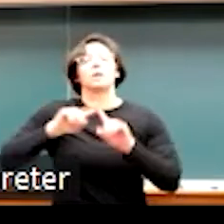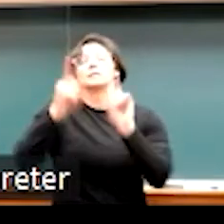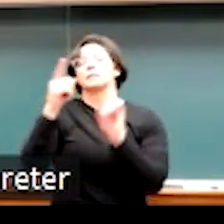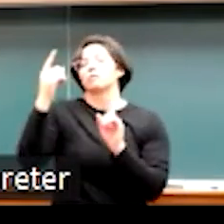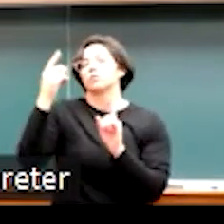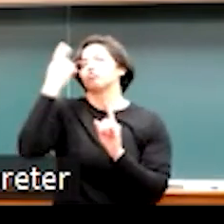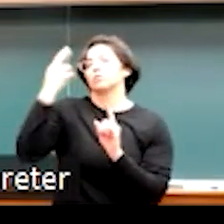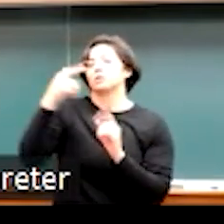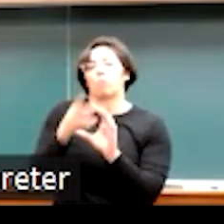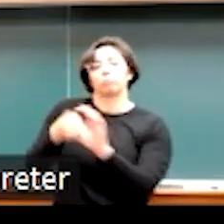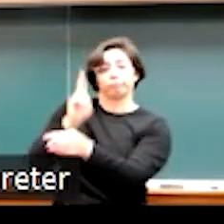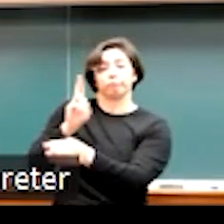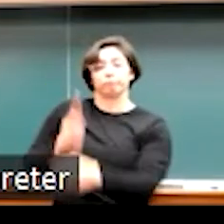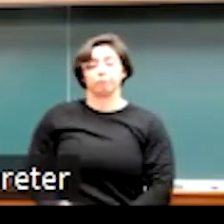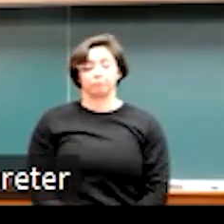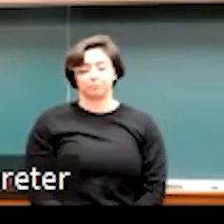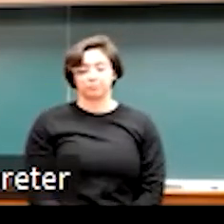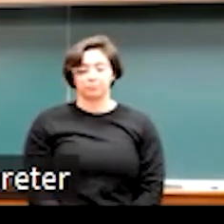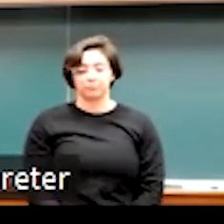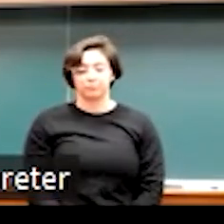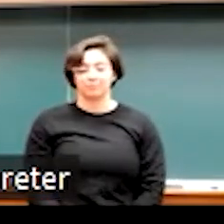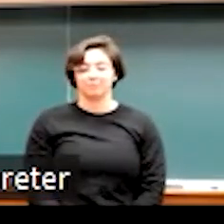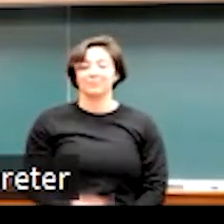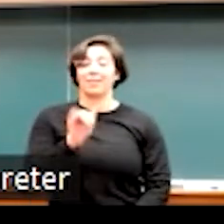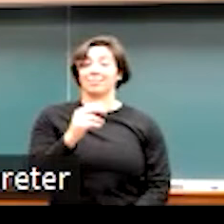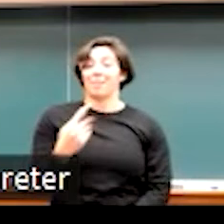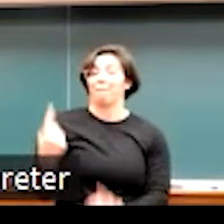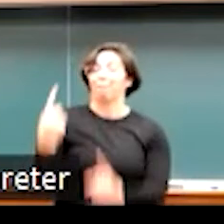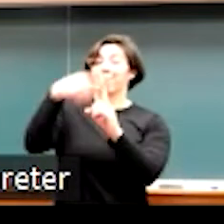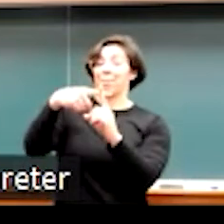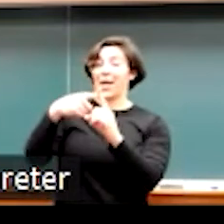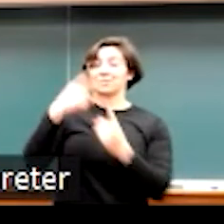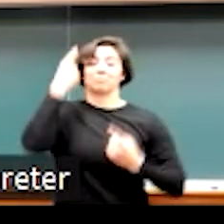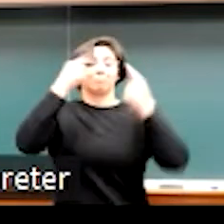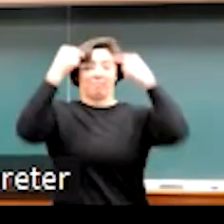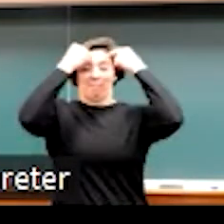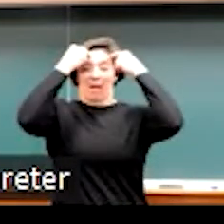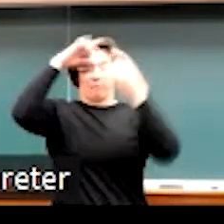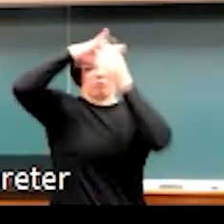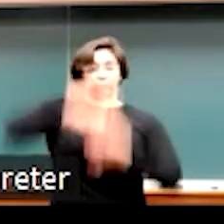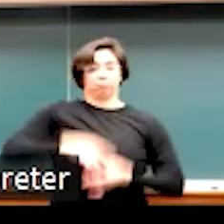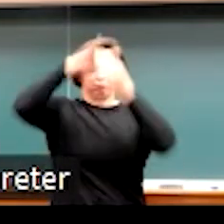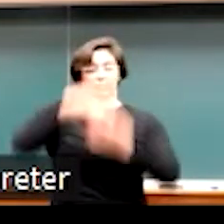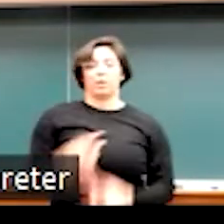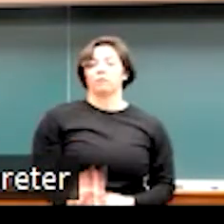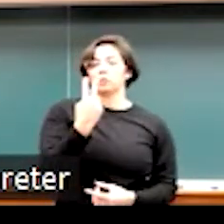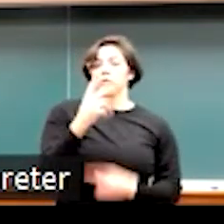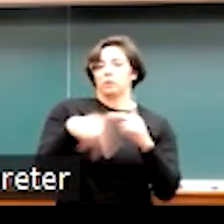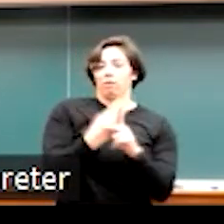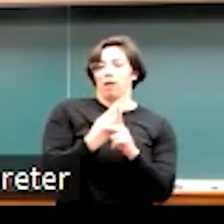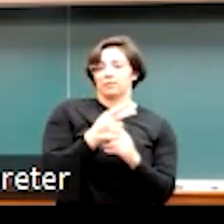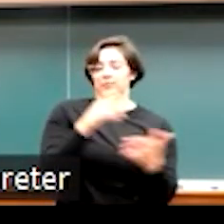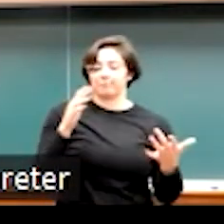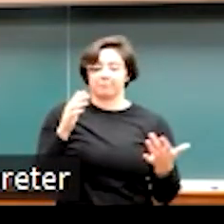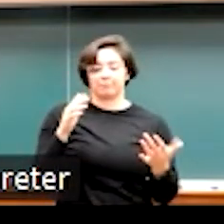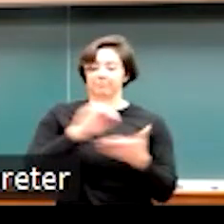reason that you'd be doing it. That plus the brief mindfulness intervention. So we cross these in a 2x2 design.